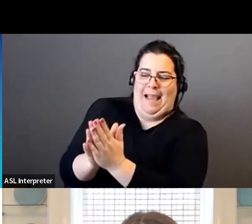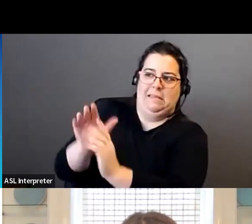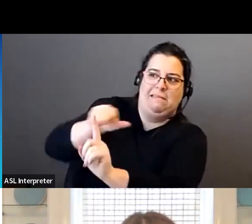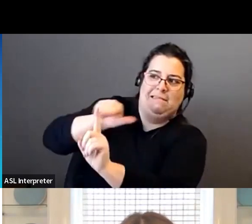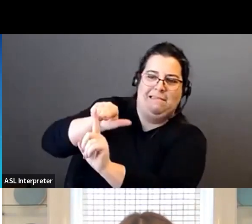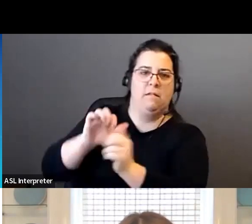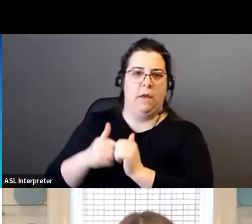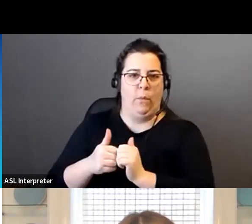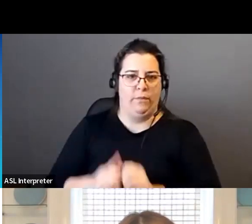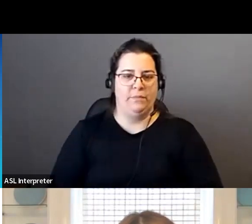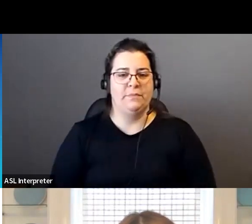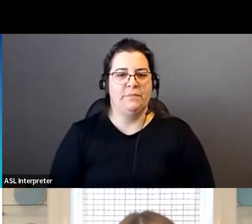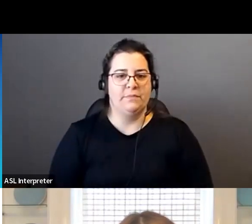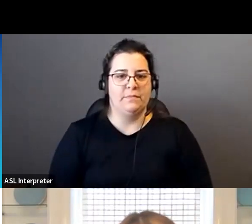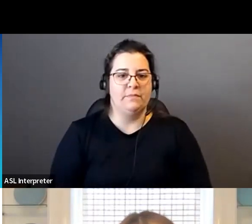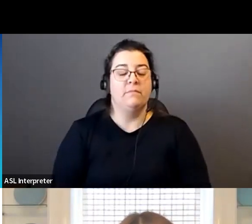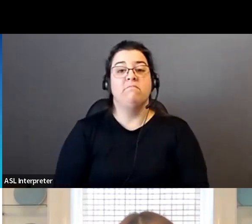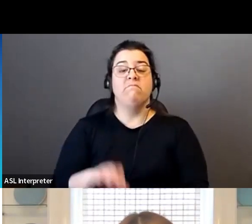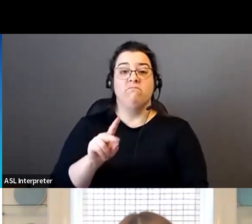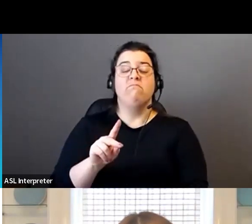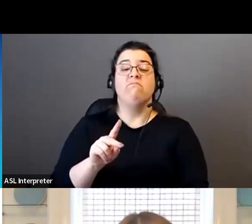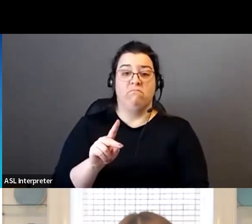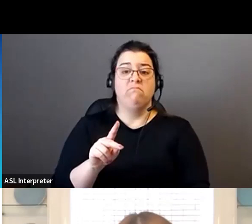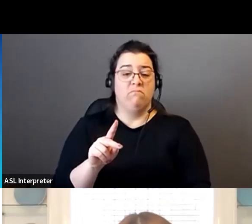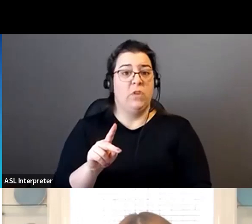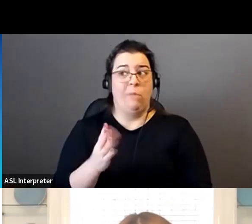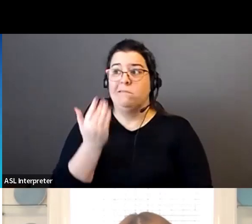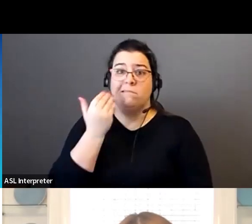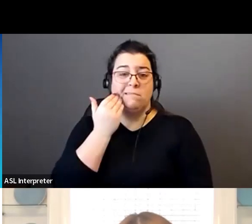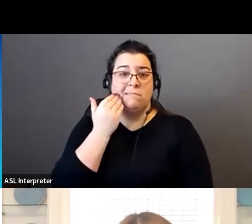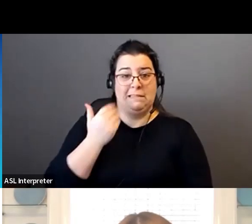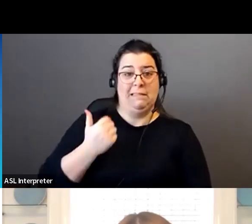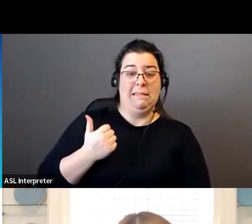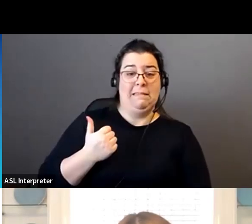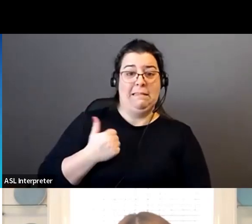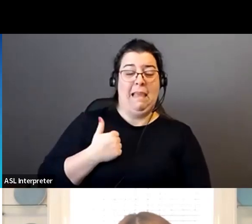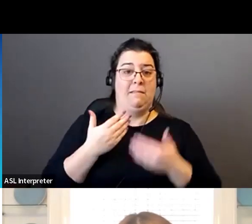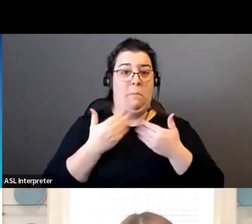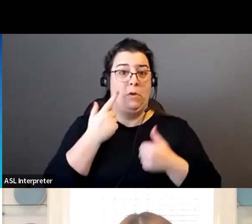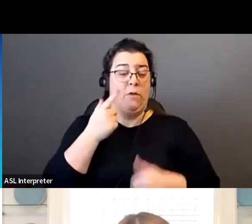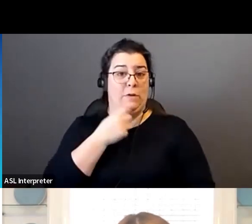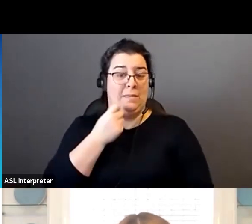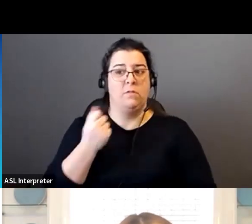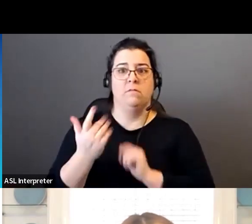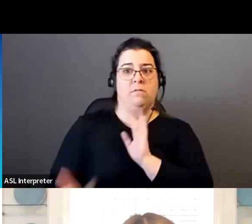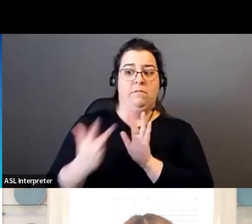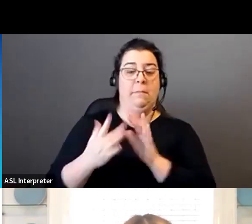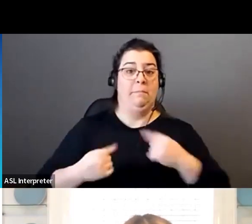Seniors approached me. I said, love it. No problem. So I worked with their press